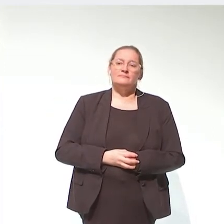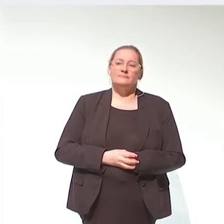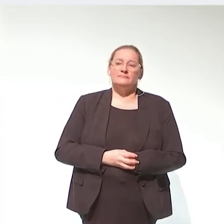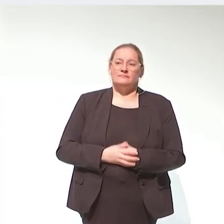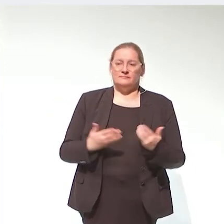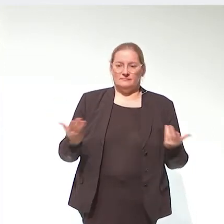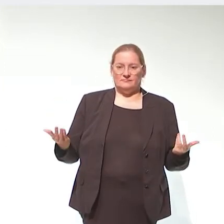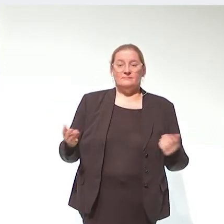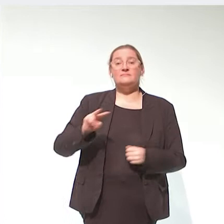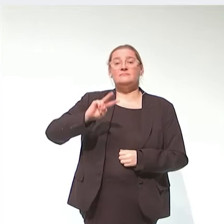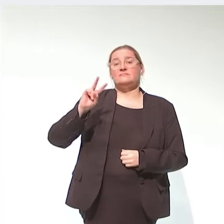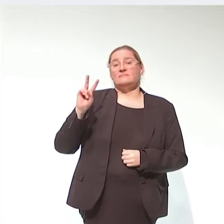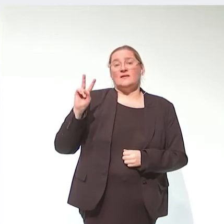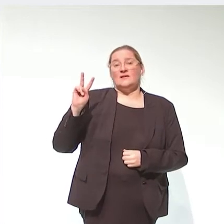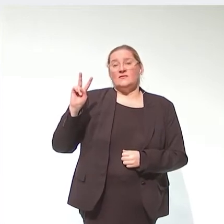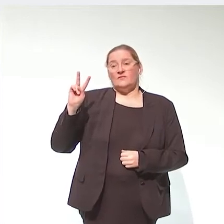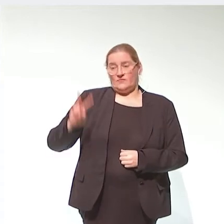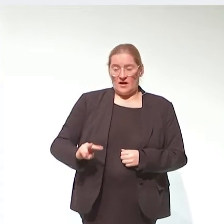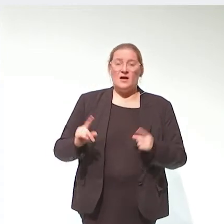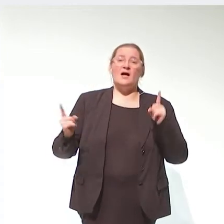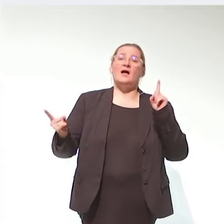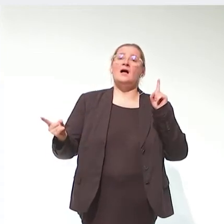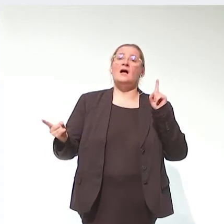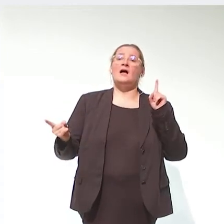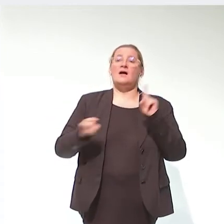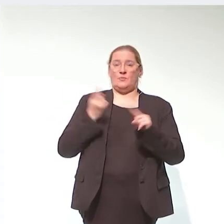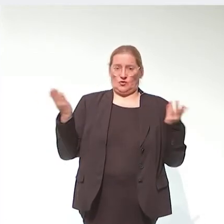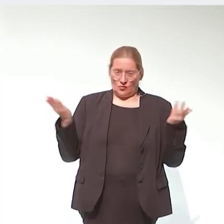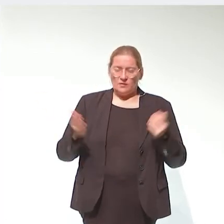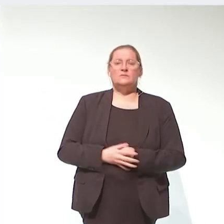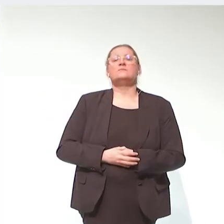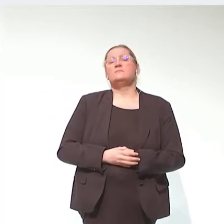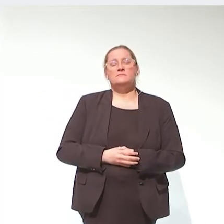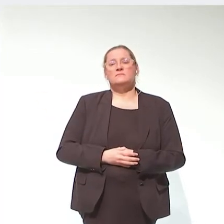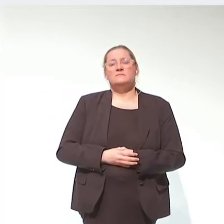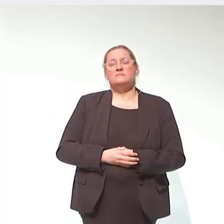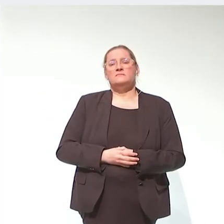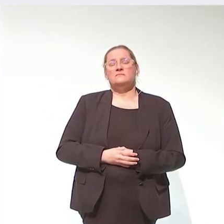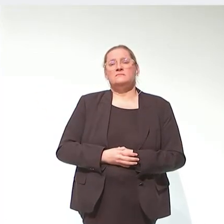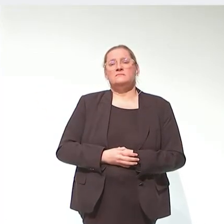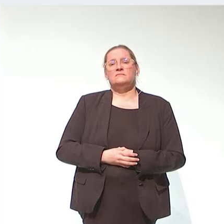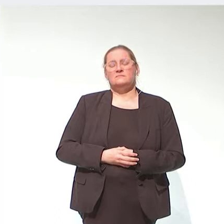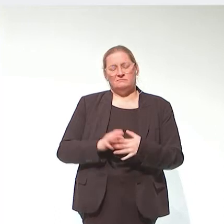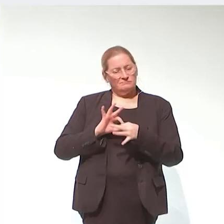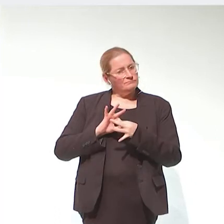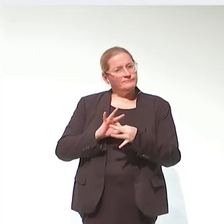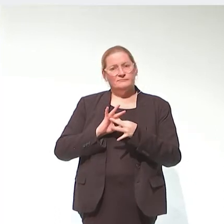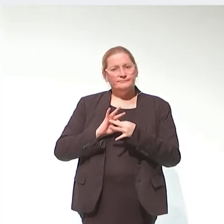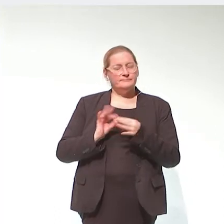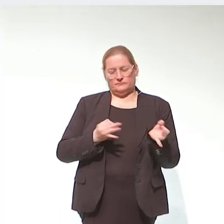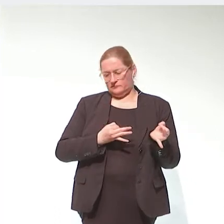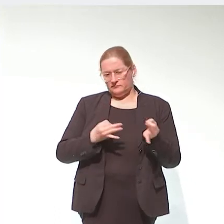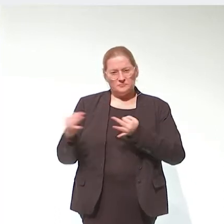regularly maintain data link layer for the mobility of persons with various